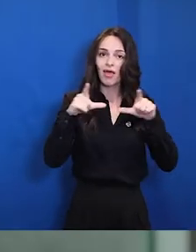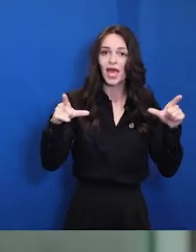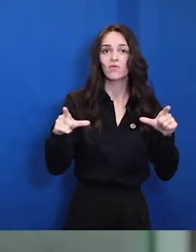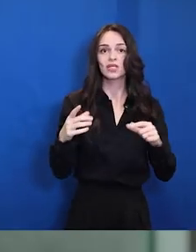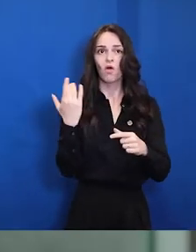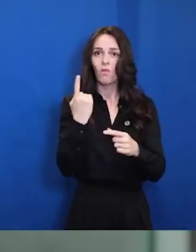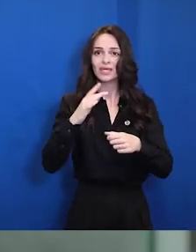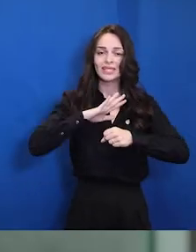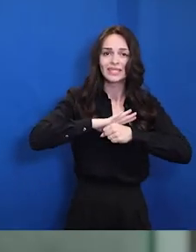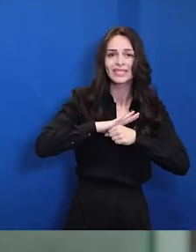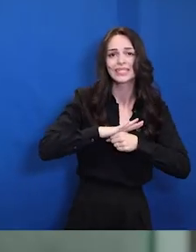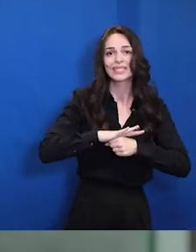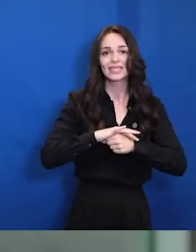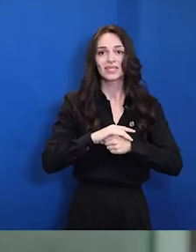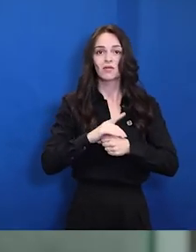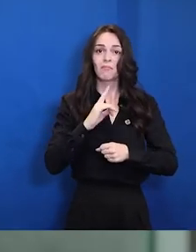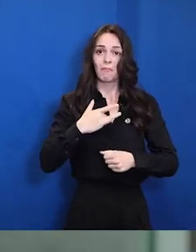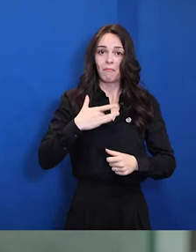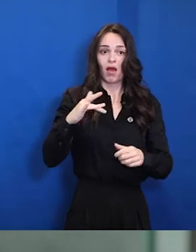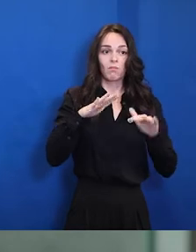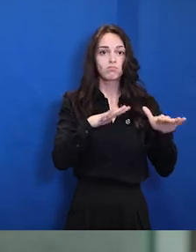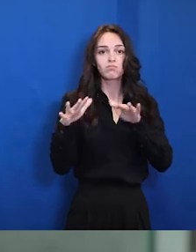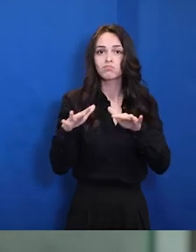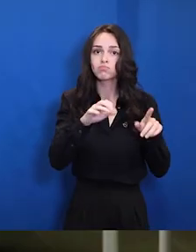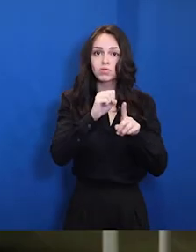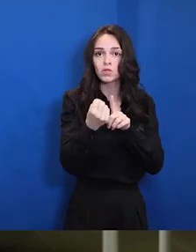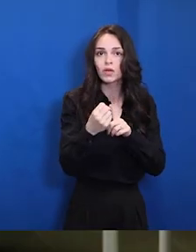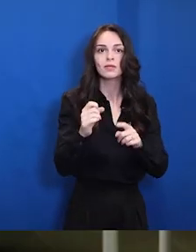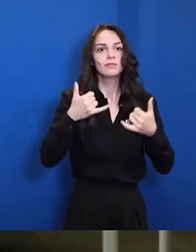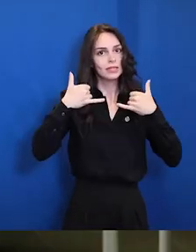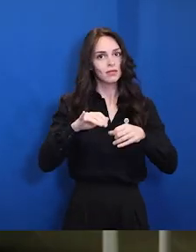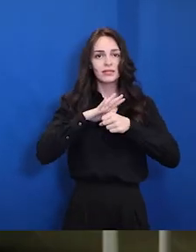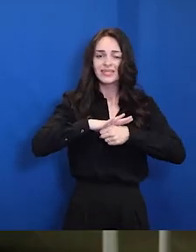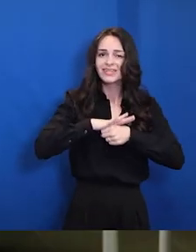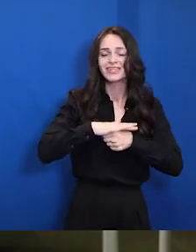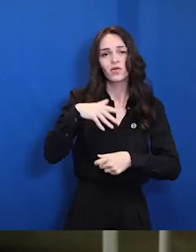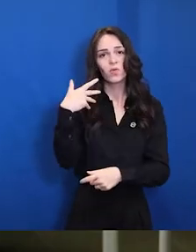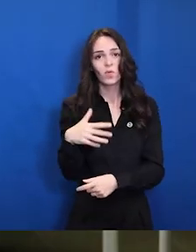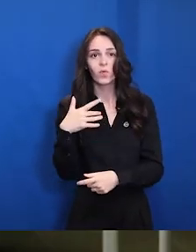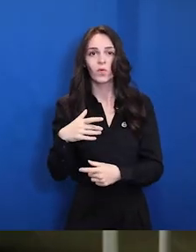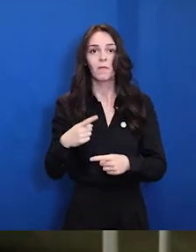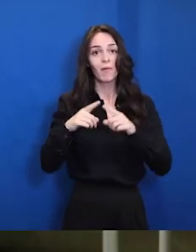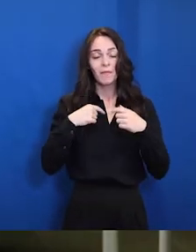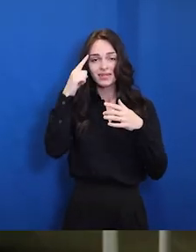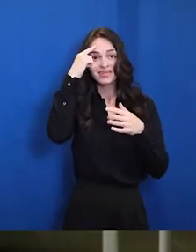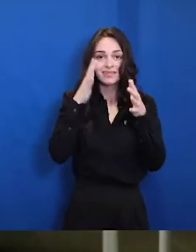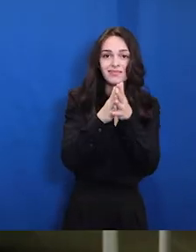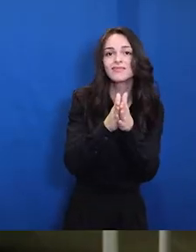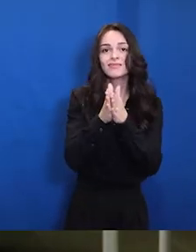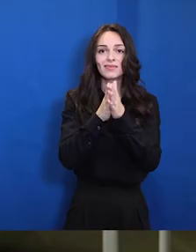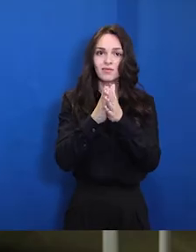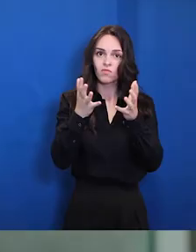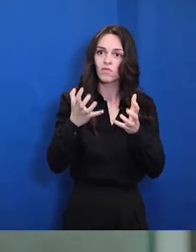skills, I was always stressed, even in the casual settings. But through all this, my determination